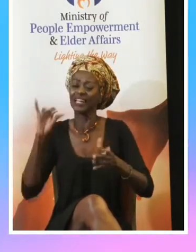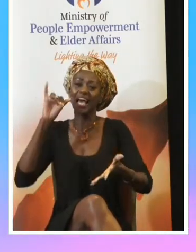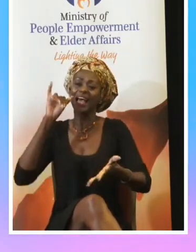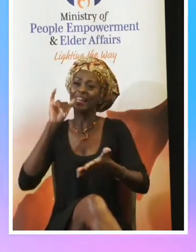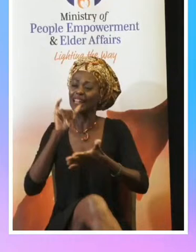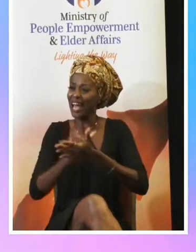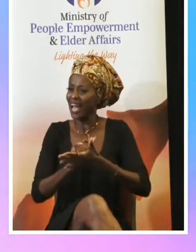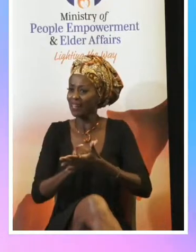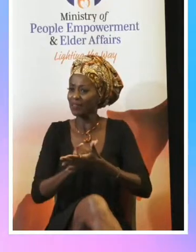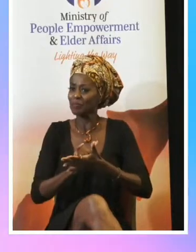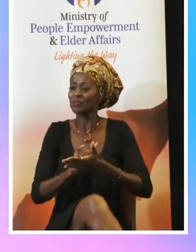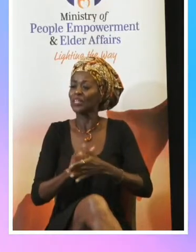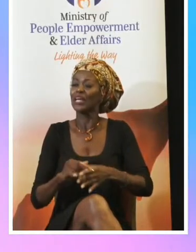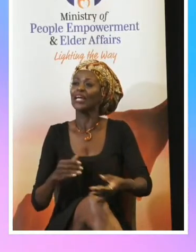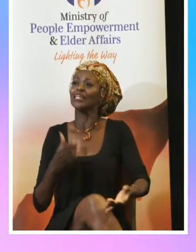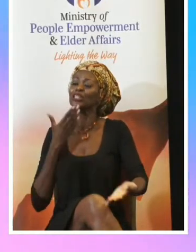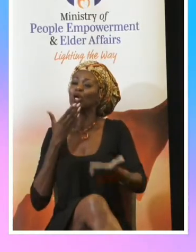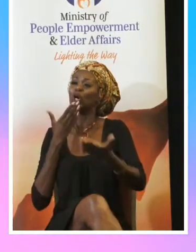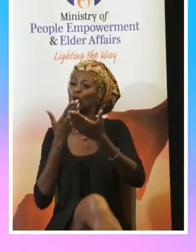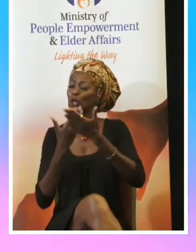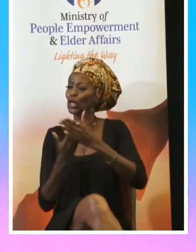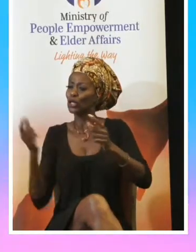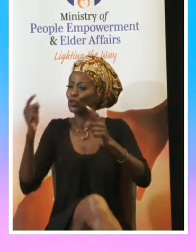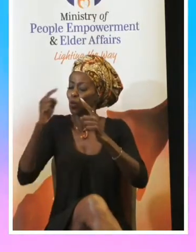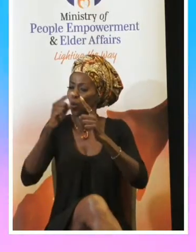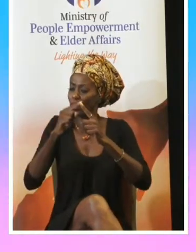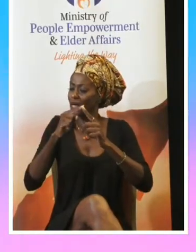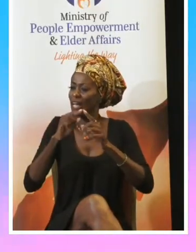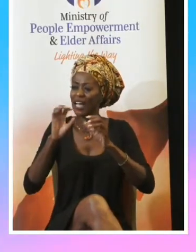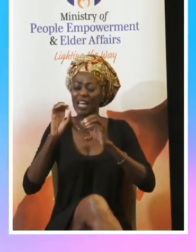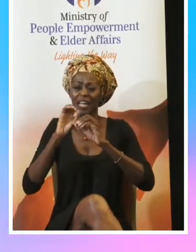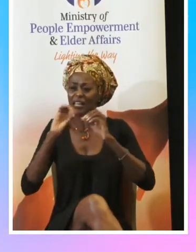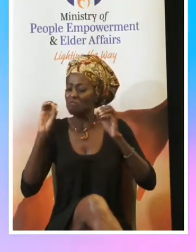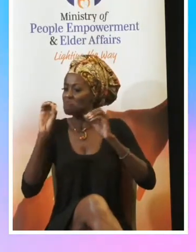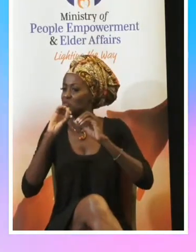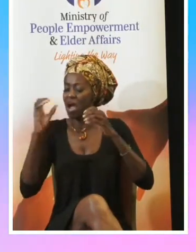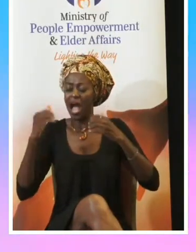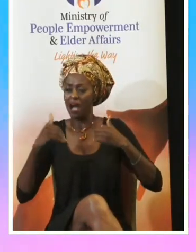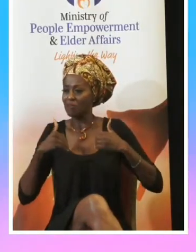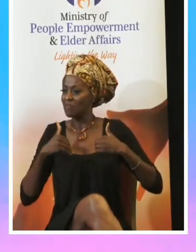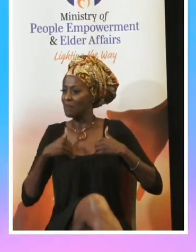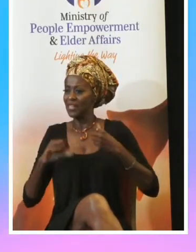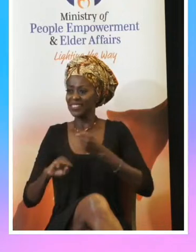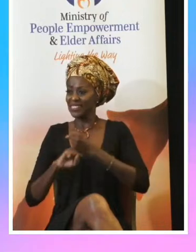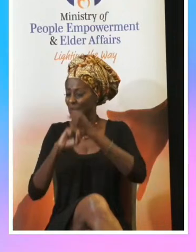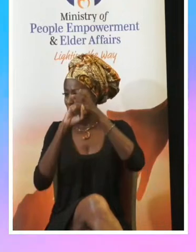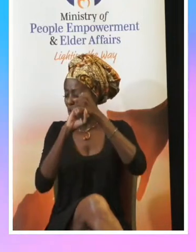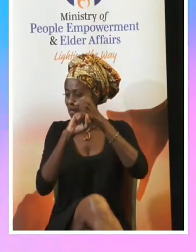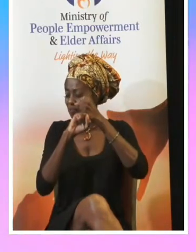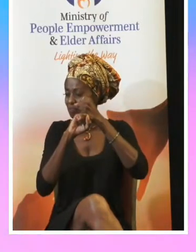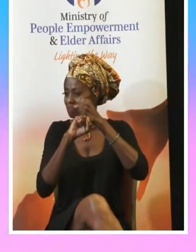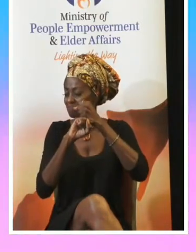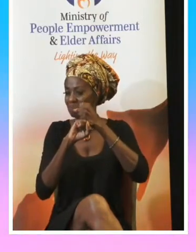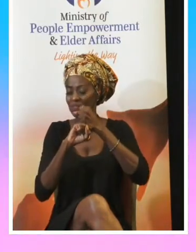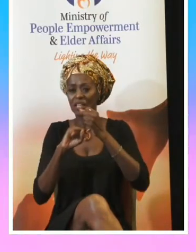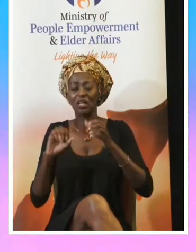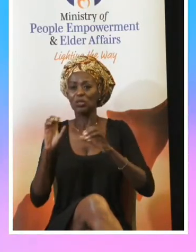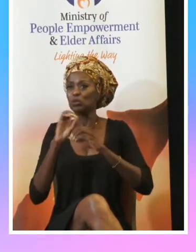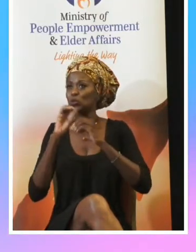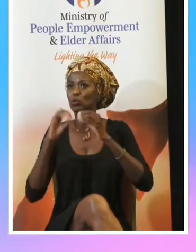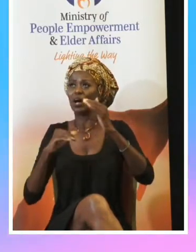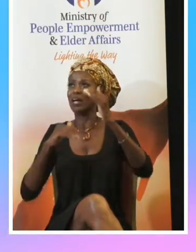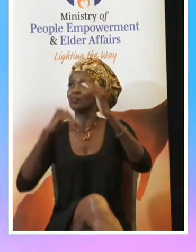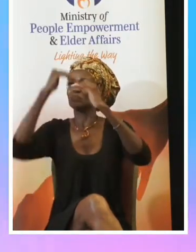When you don't have a support system as a person with a disability, you don't get where you will want to be. But